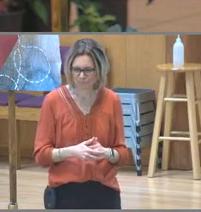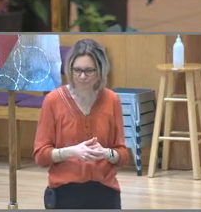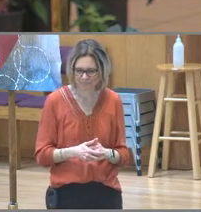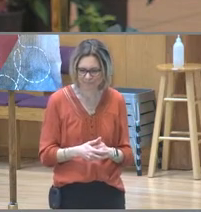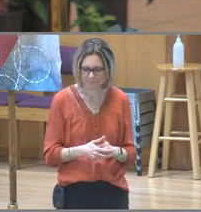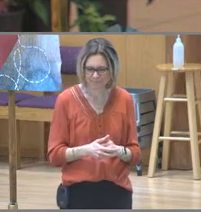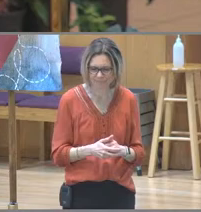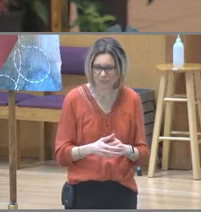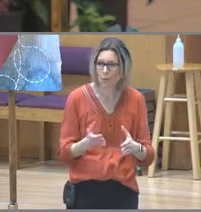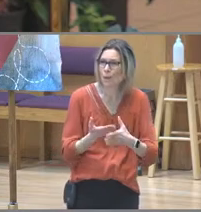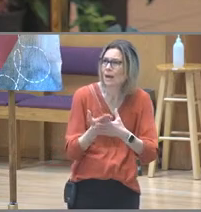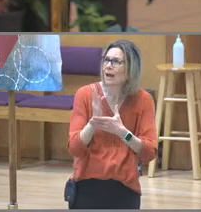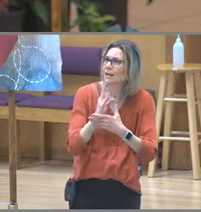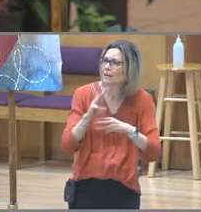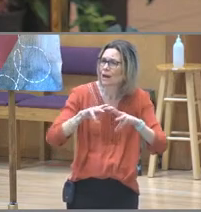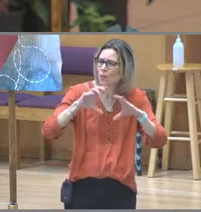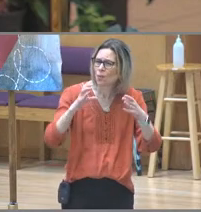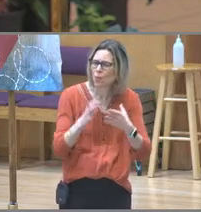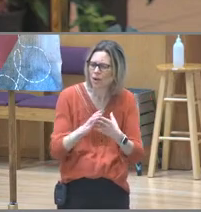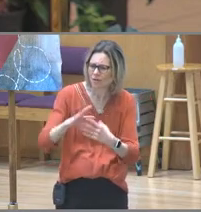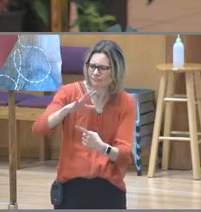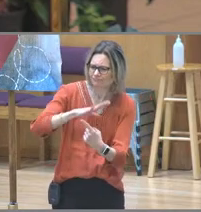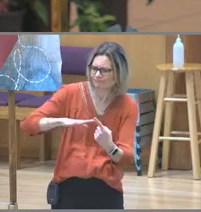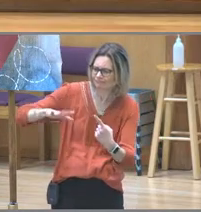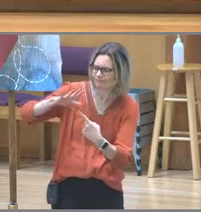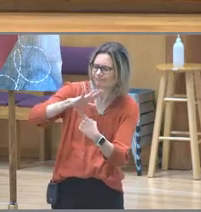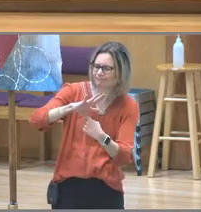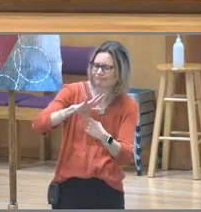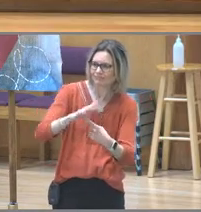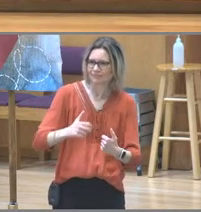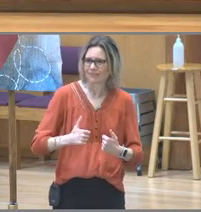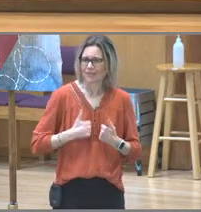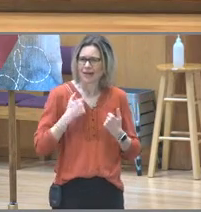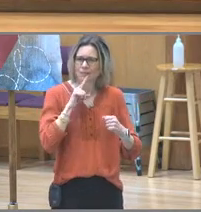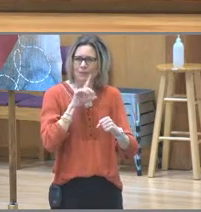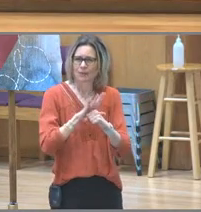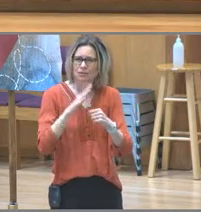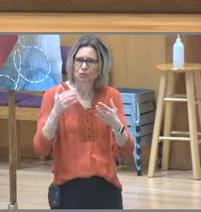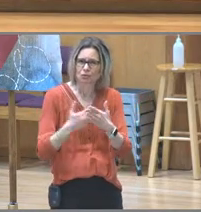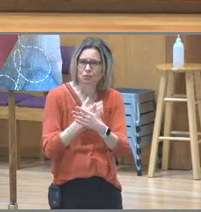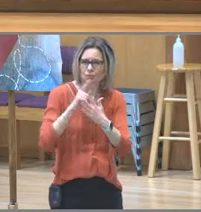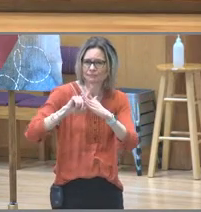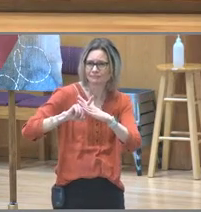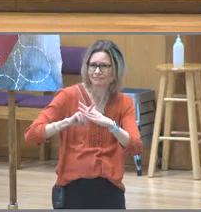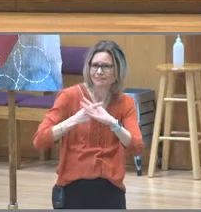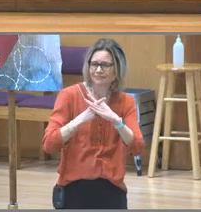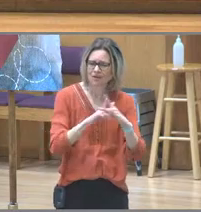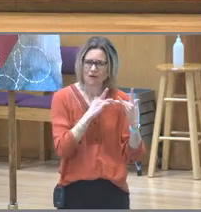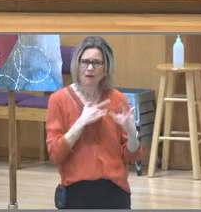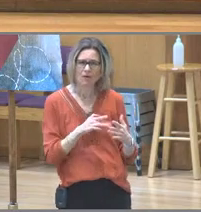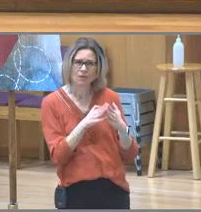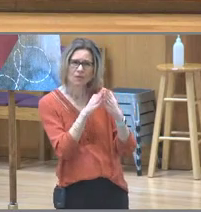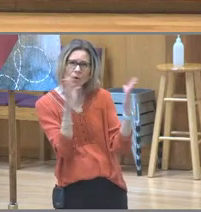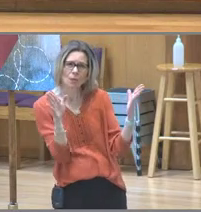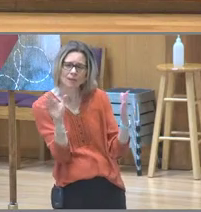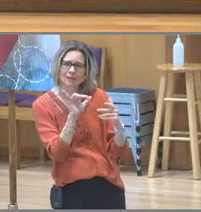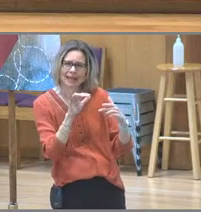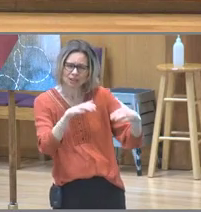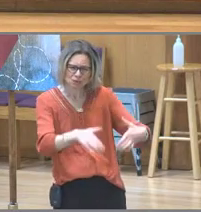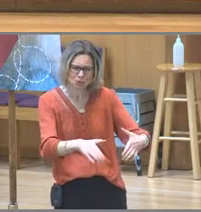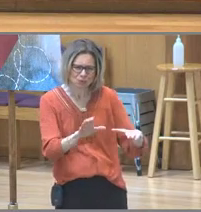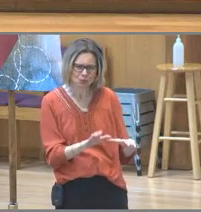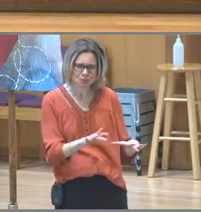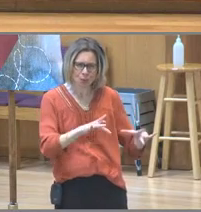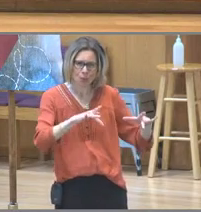We allow the world around us to come alive with the promise of new beginnings. With hearts open like empty tombs,